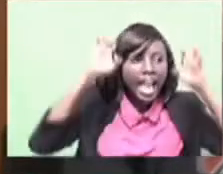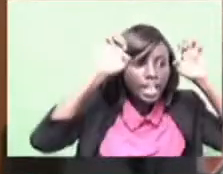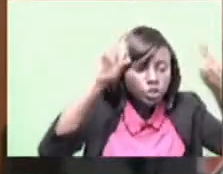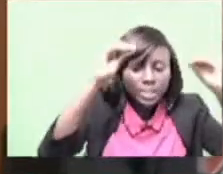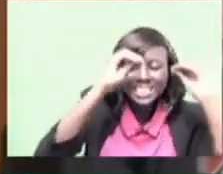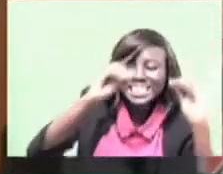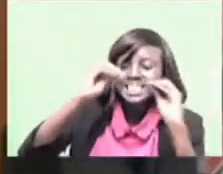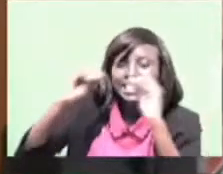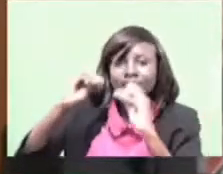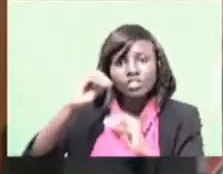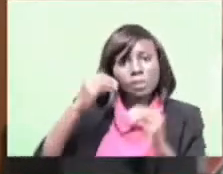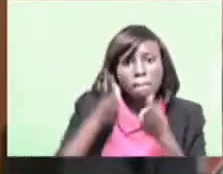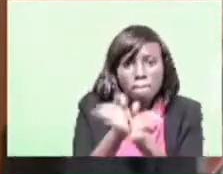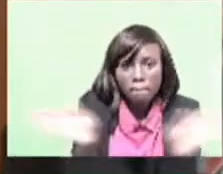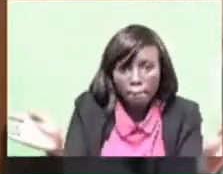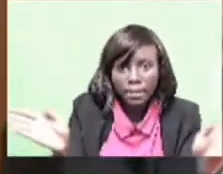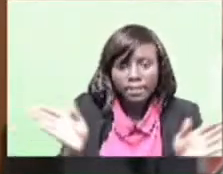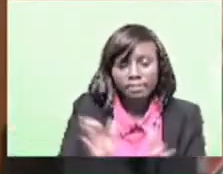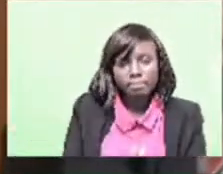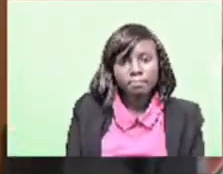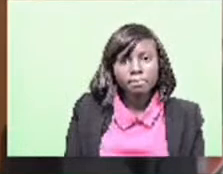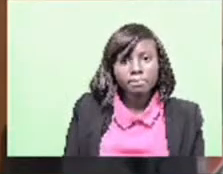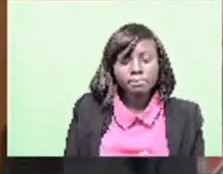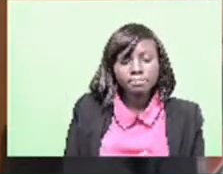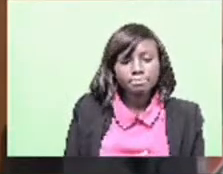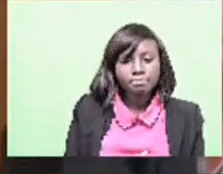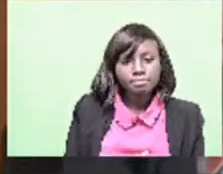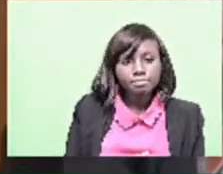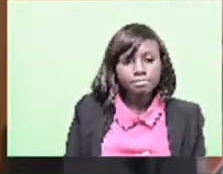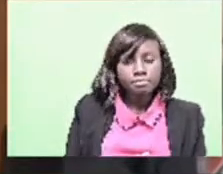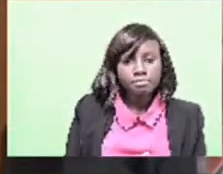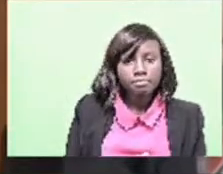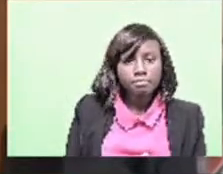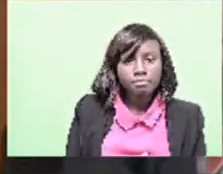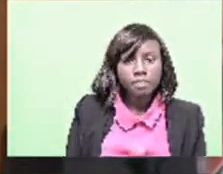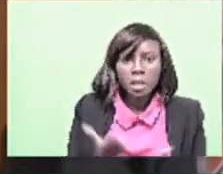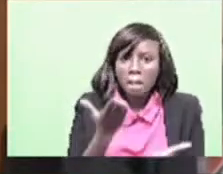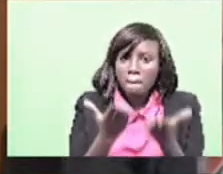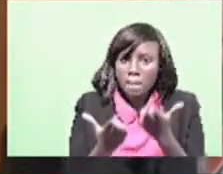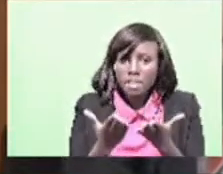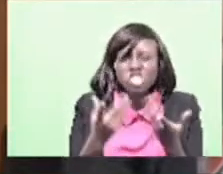the common sense would dictate that the campaign be remodeled and improved.